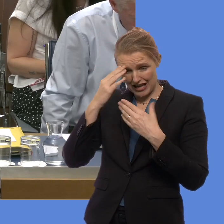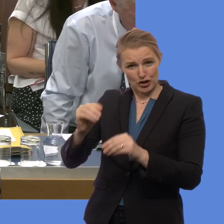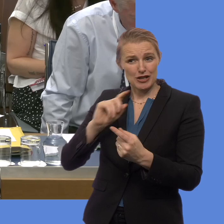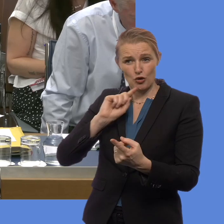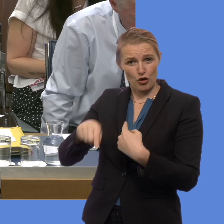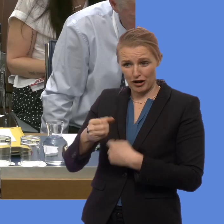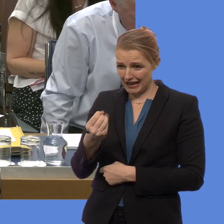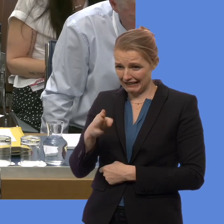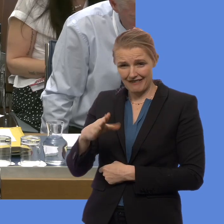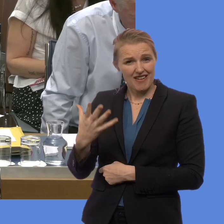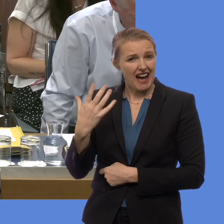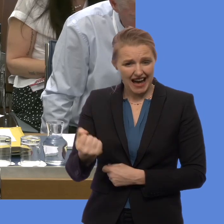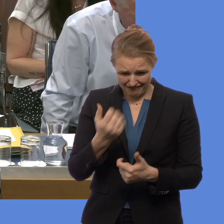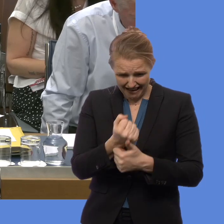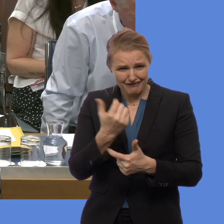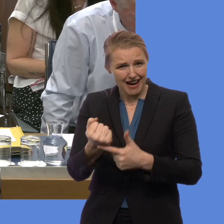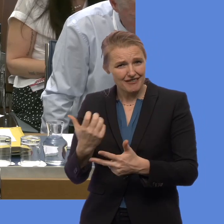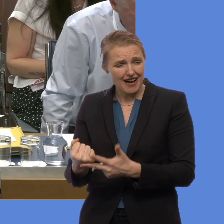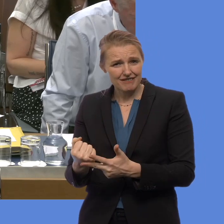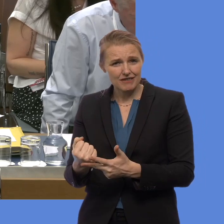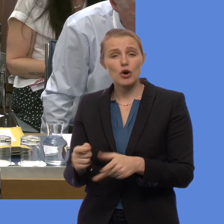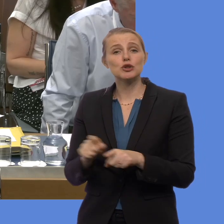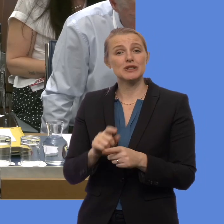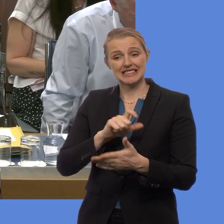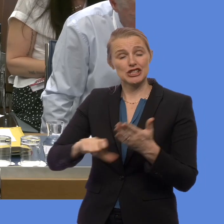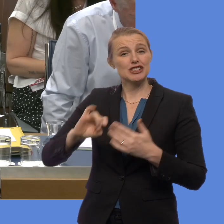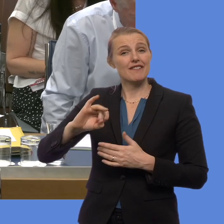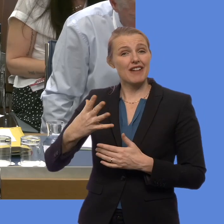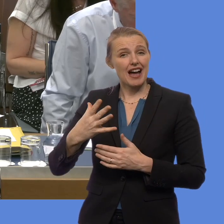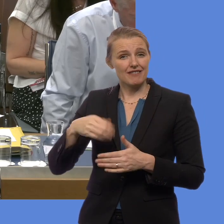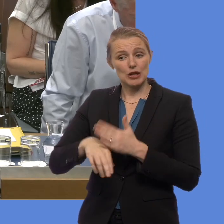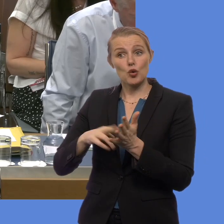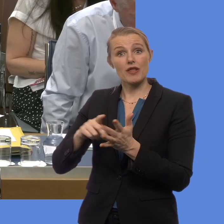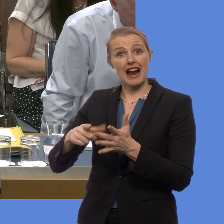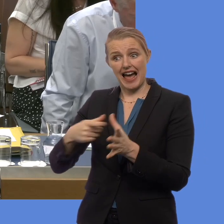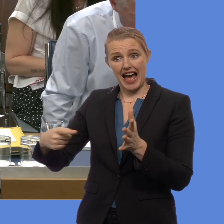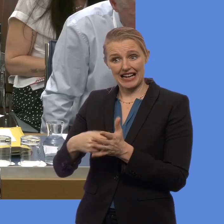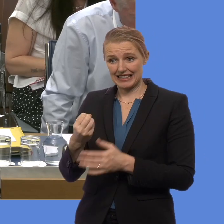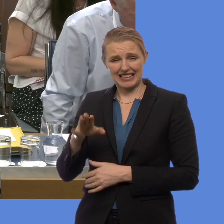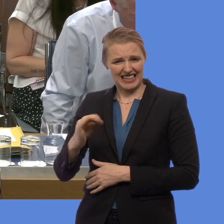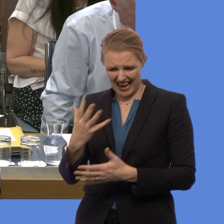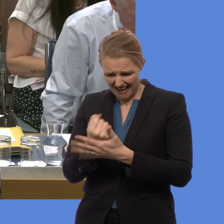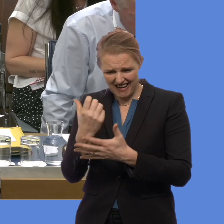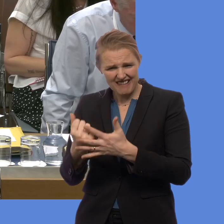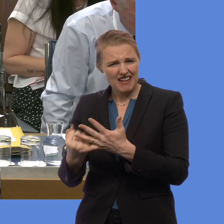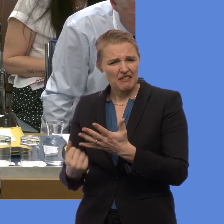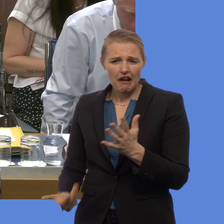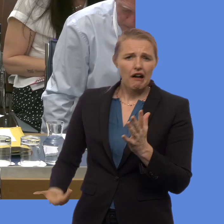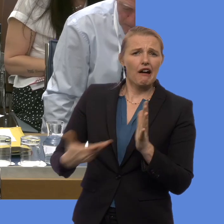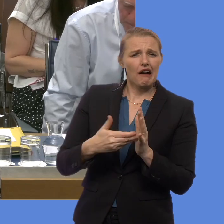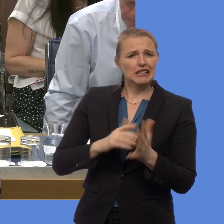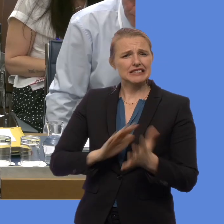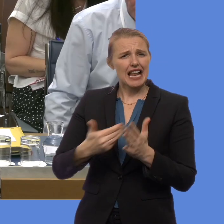2005, and the statutory obligations arising from Section 75 of the Northern Ireland Act 1998. The